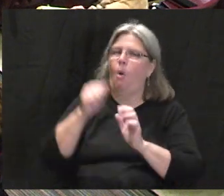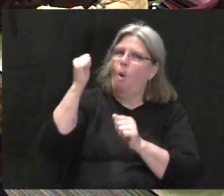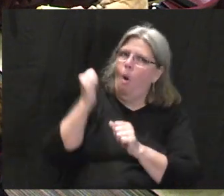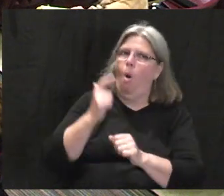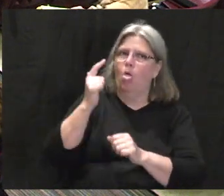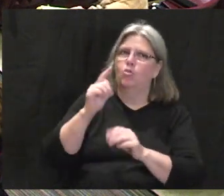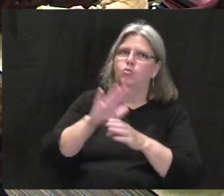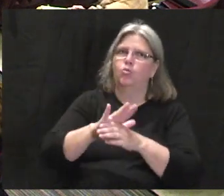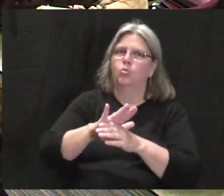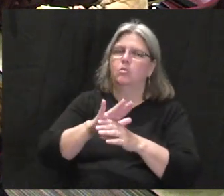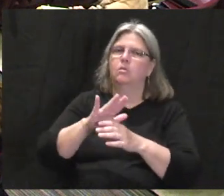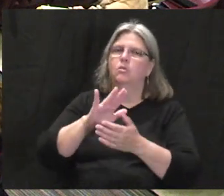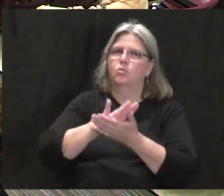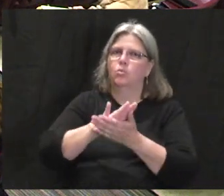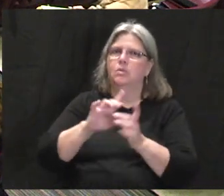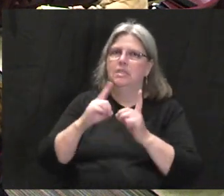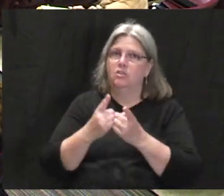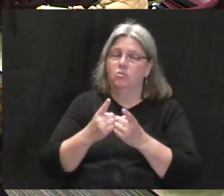it connected to your funding?